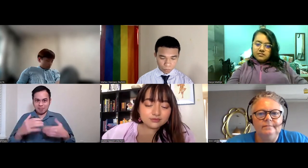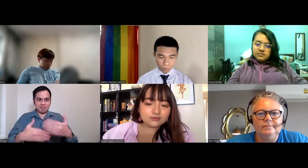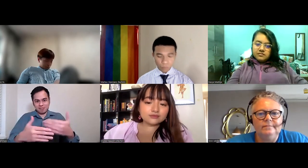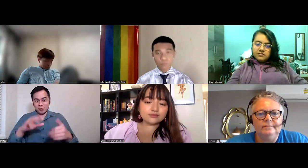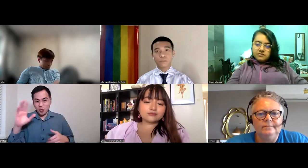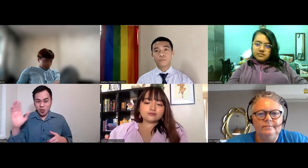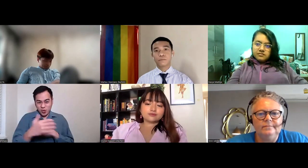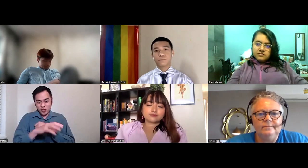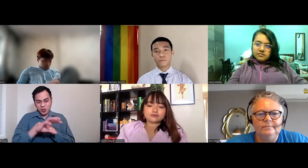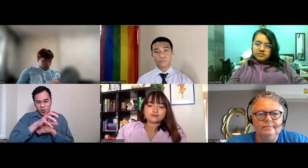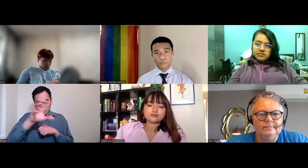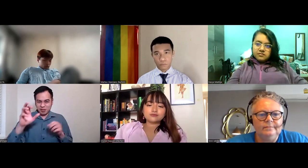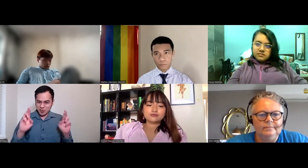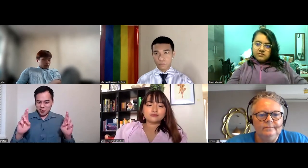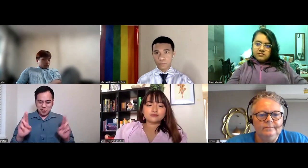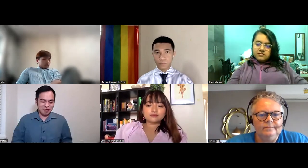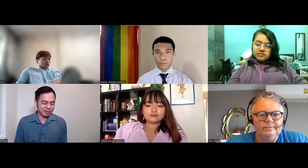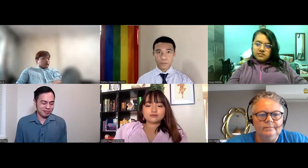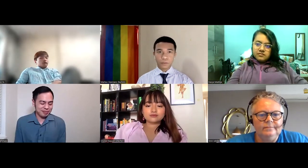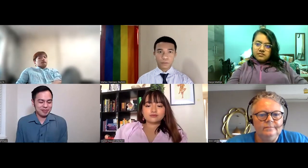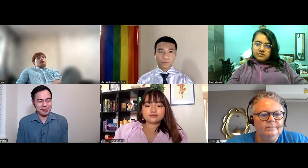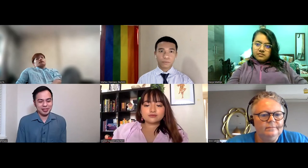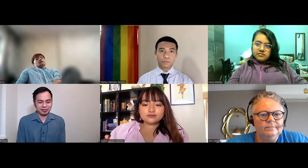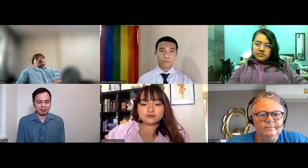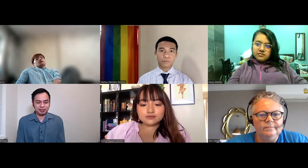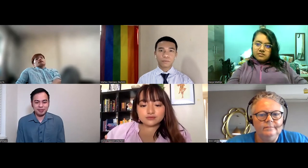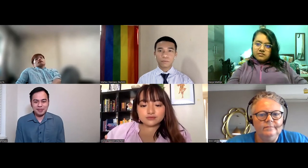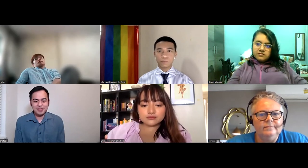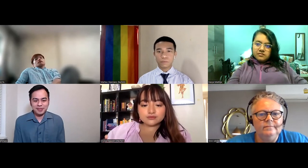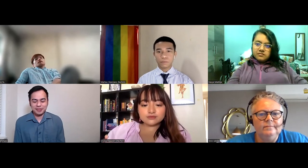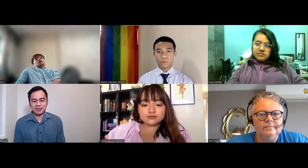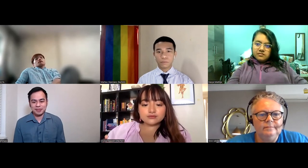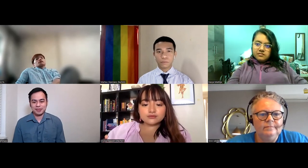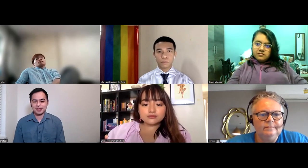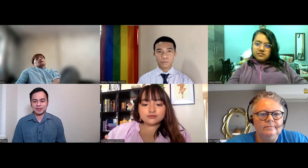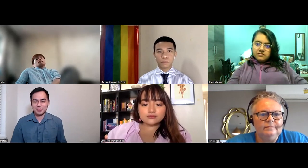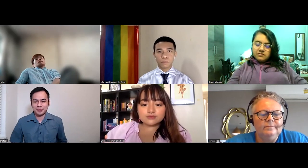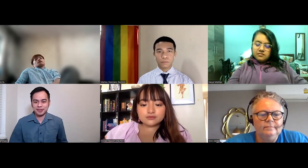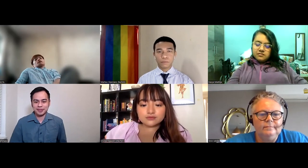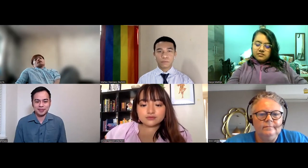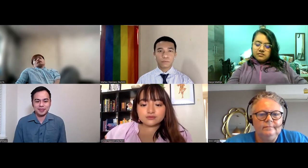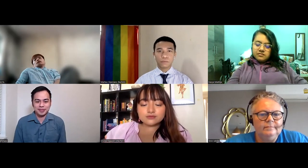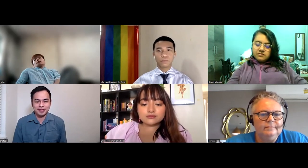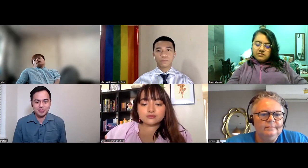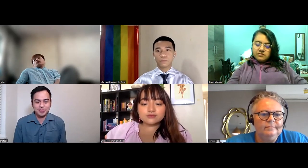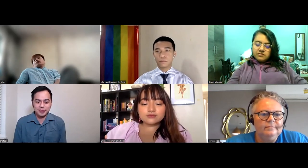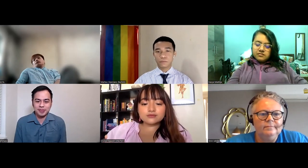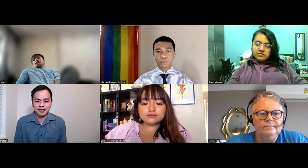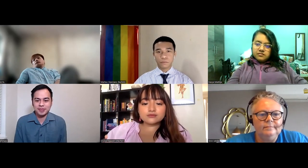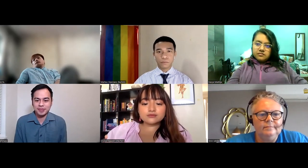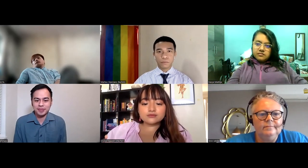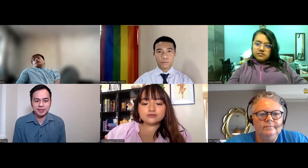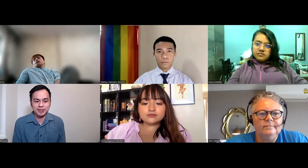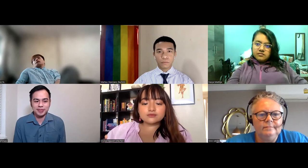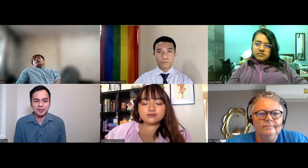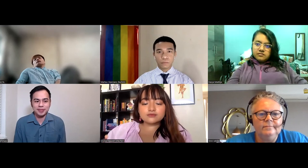what's important is that they are also have to be keep up with, it has to keep up with times and also the needs as the as society, as the